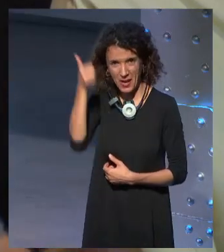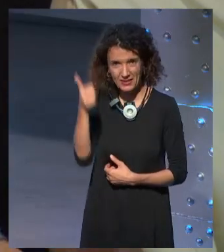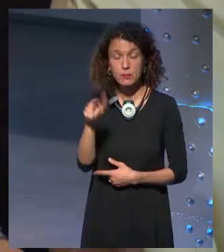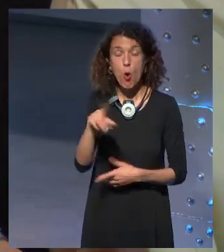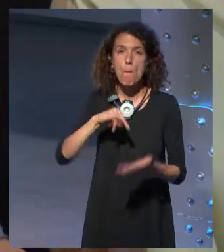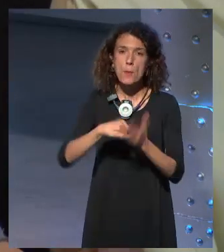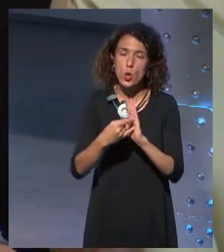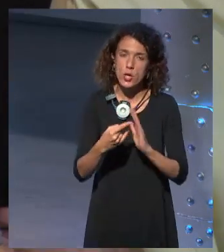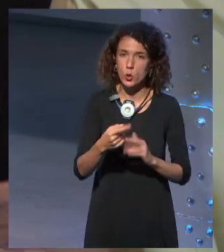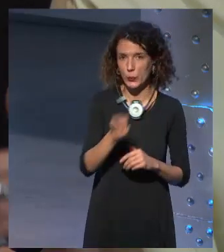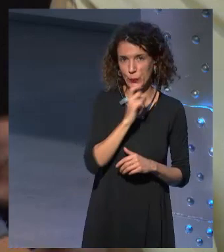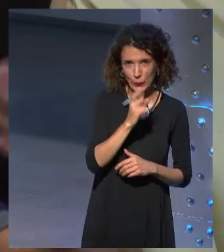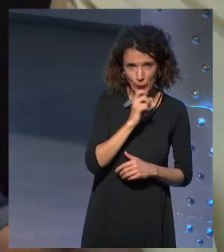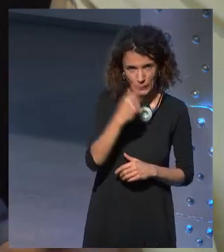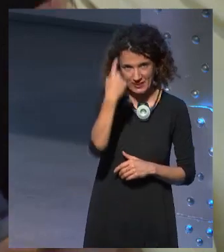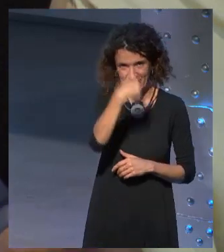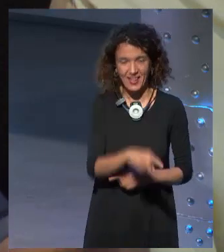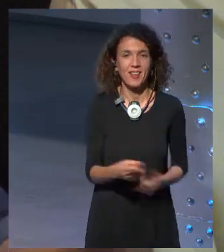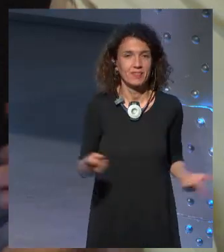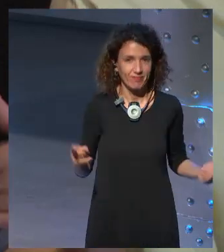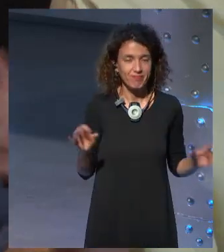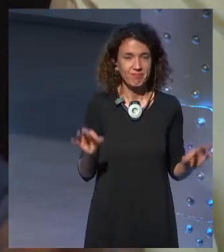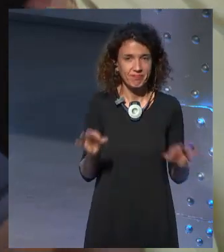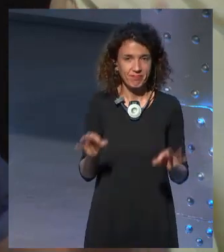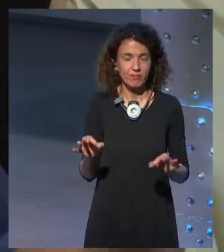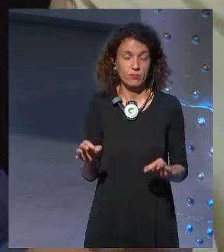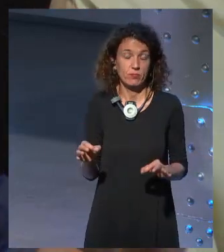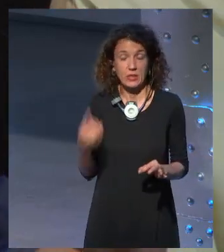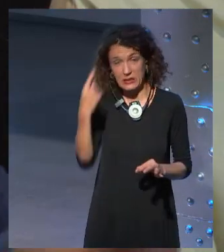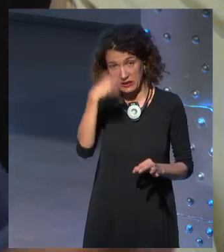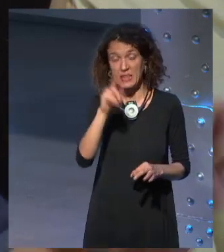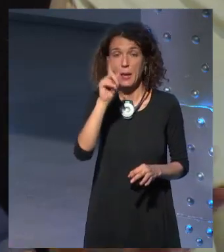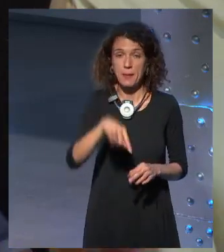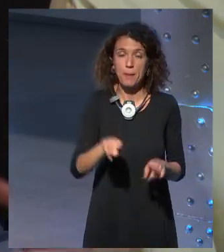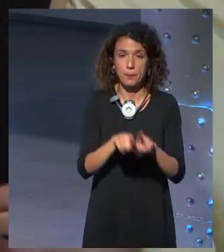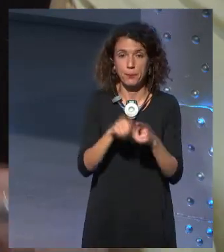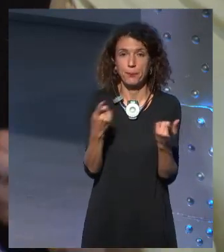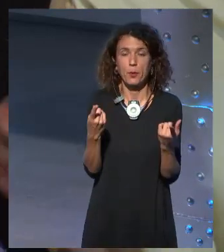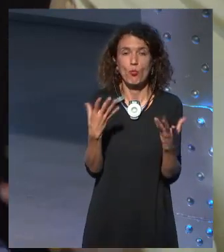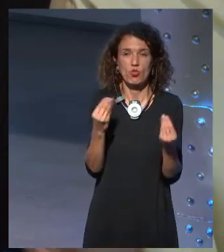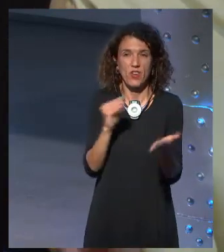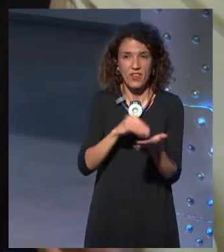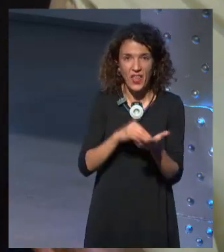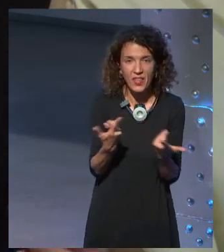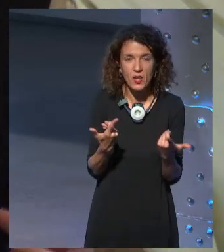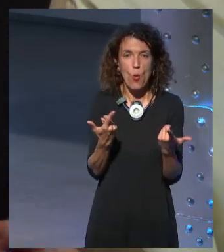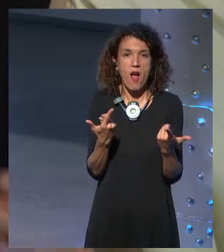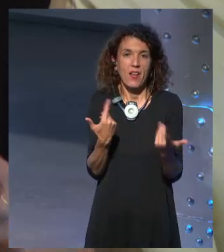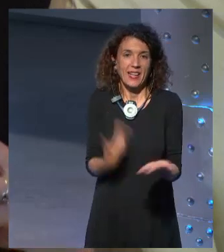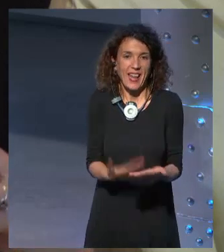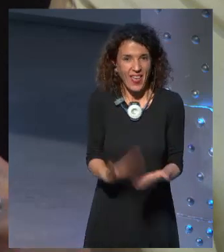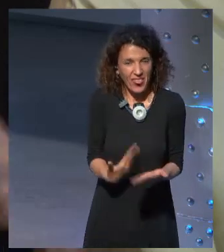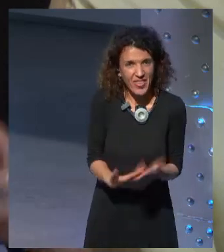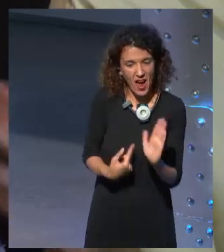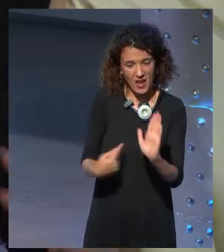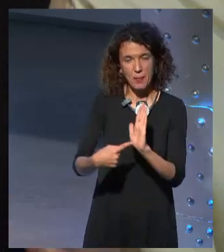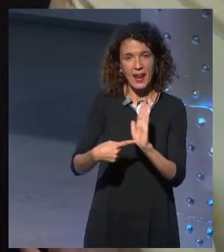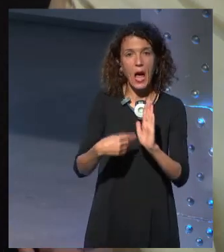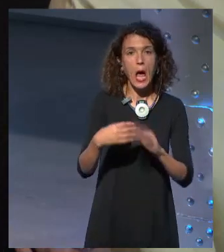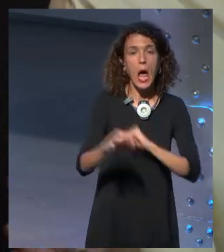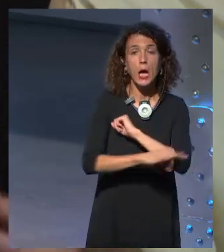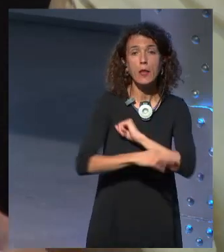anxieties and the concerns of many students. I know that it is a very complex project. Even the batches that you were